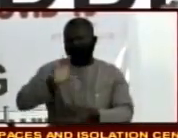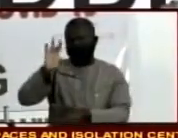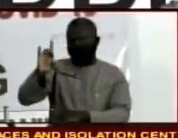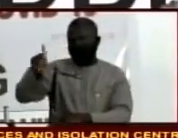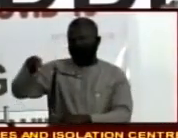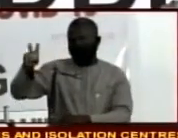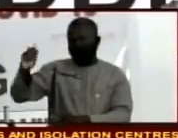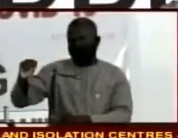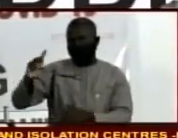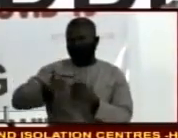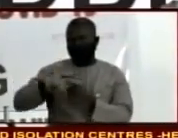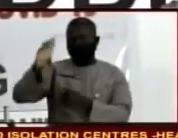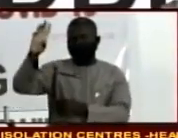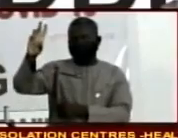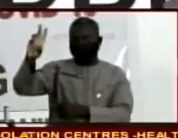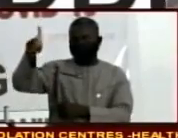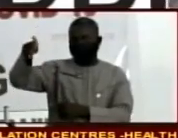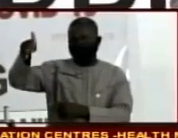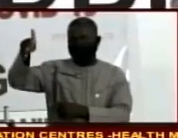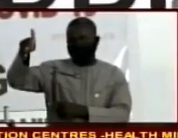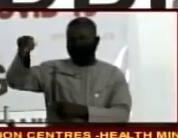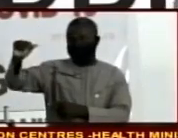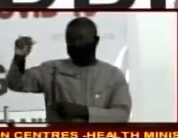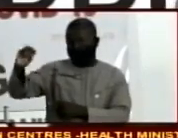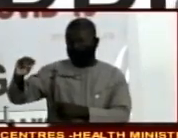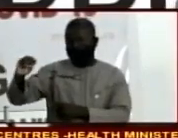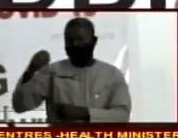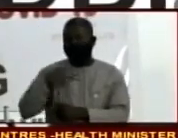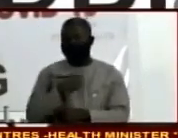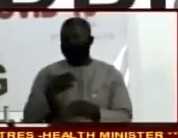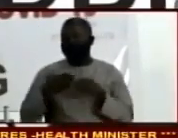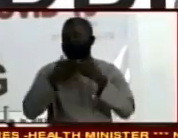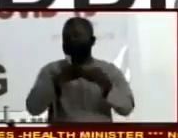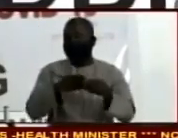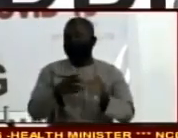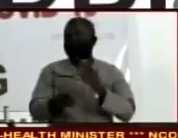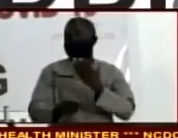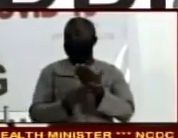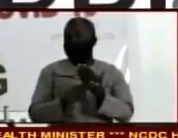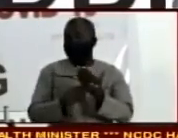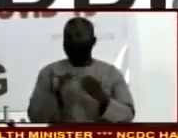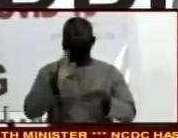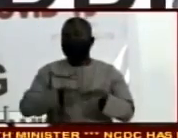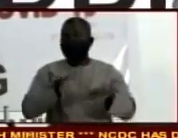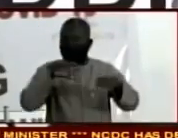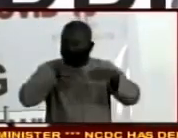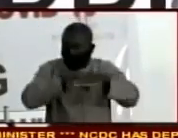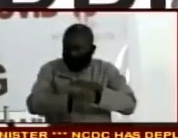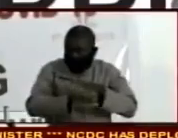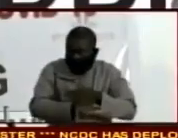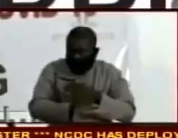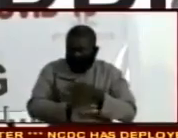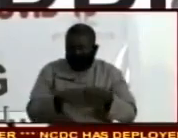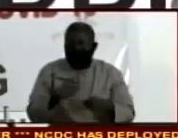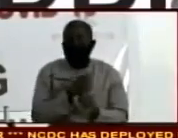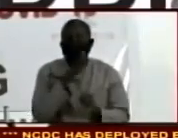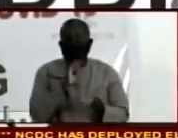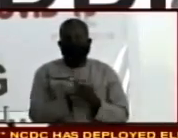also provided guidance to banks with regards to access and ensuring that physical